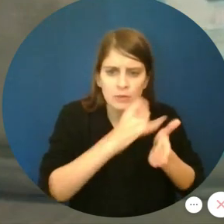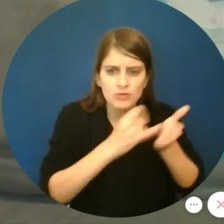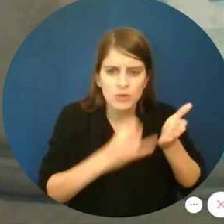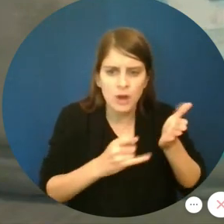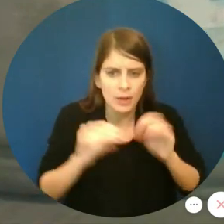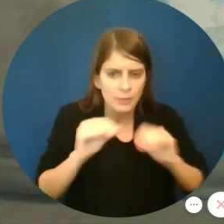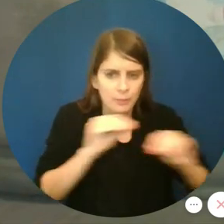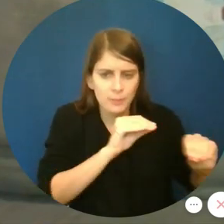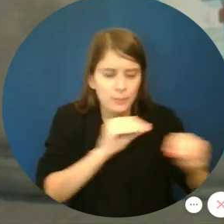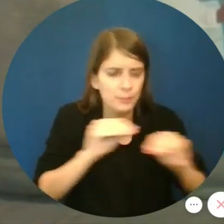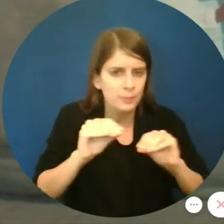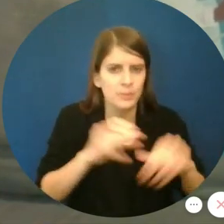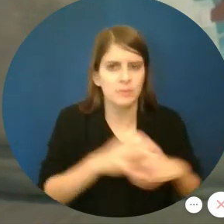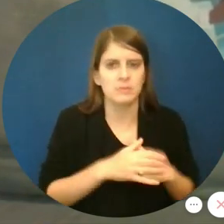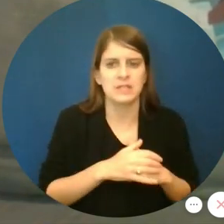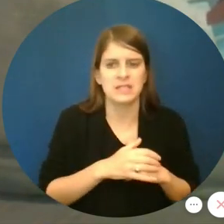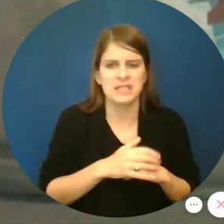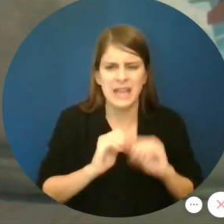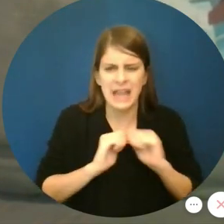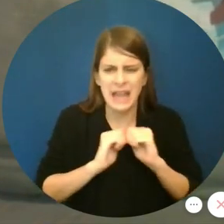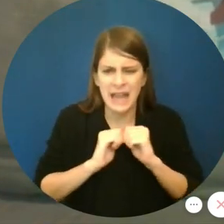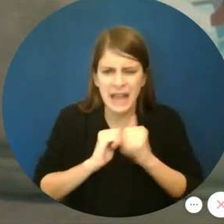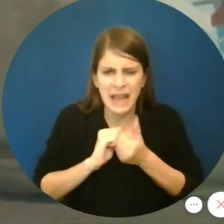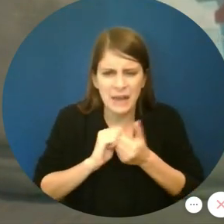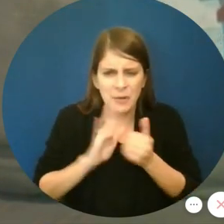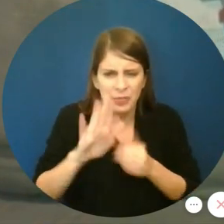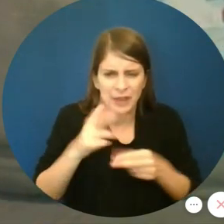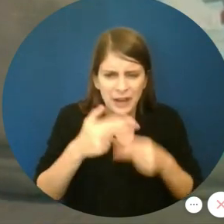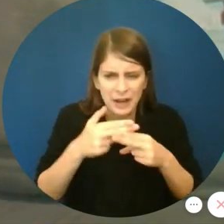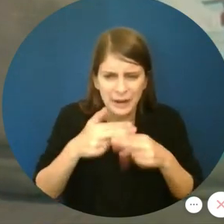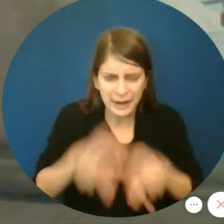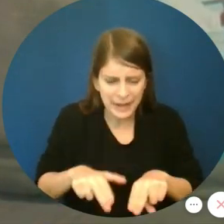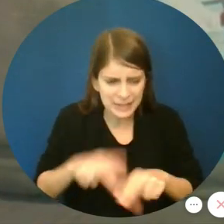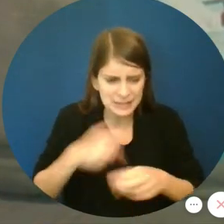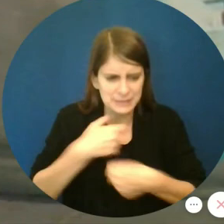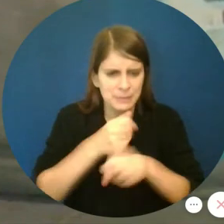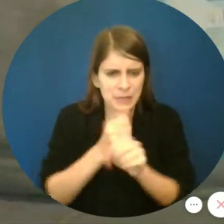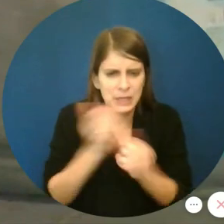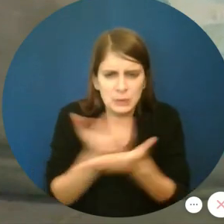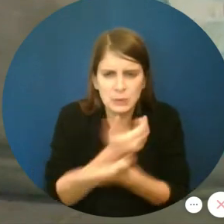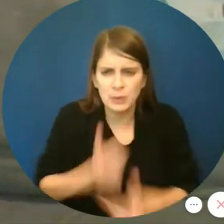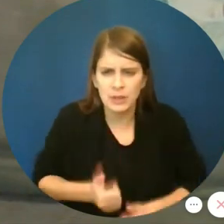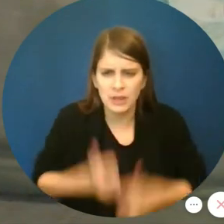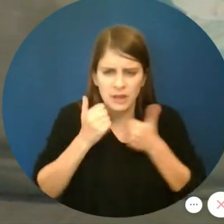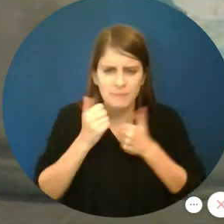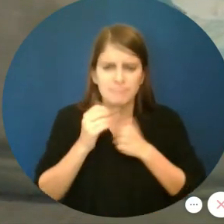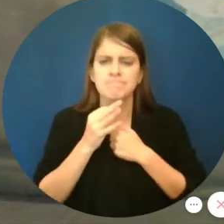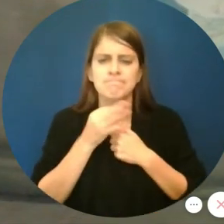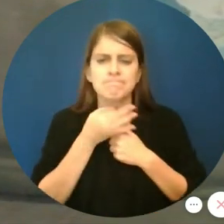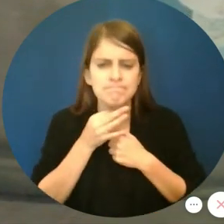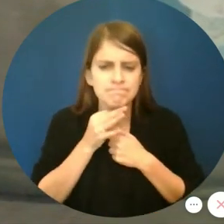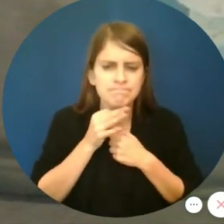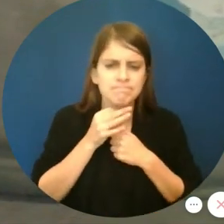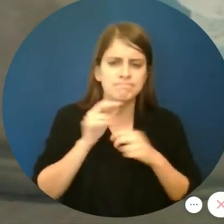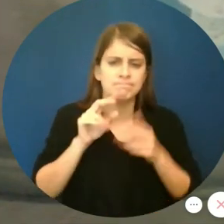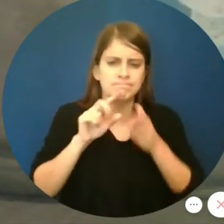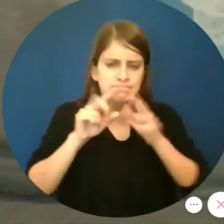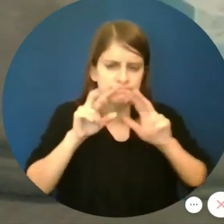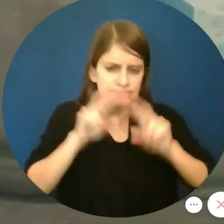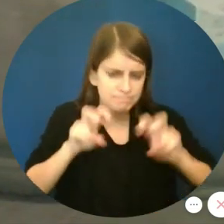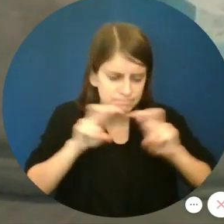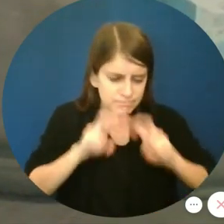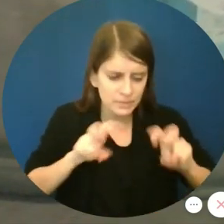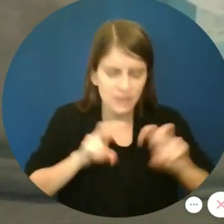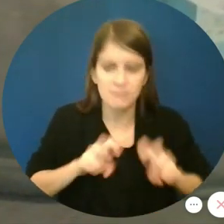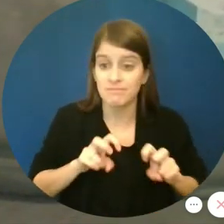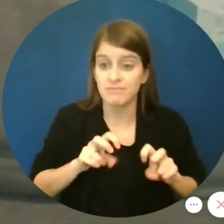movements. How do their tiny egg cells create new life, he wondered. At a time when few expected a